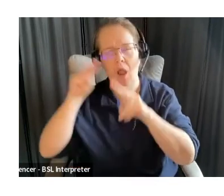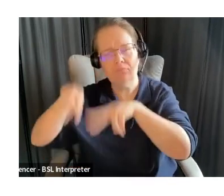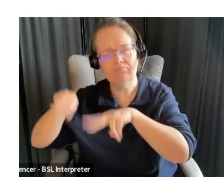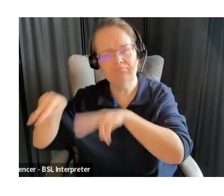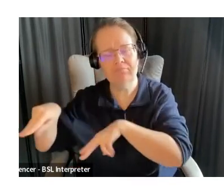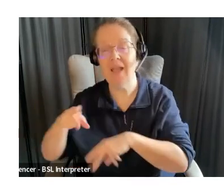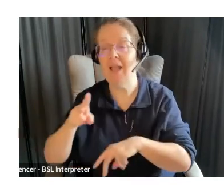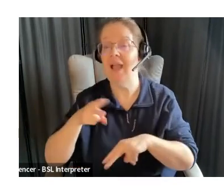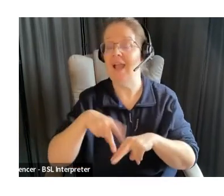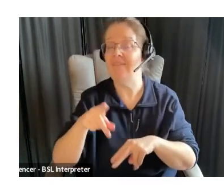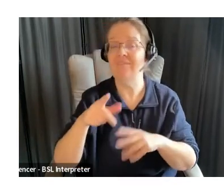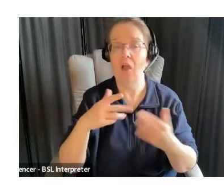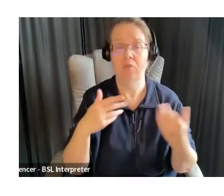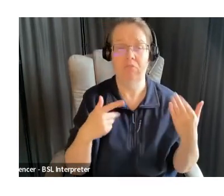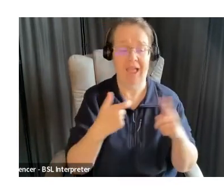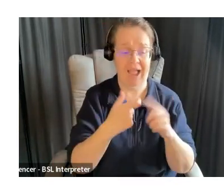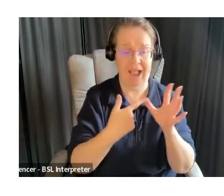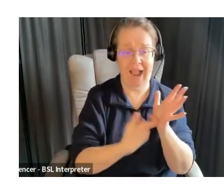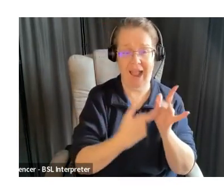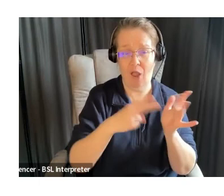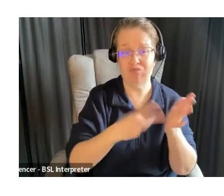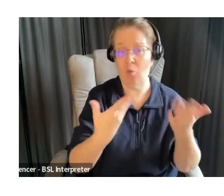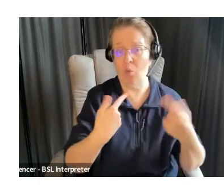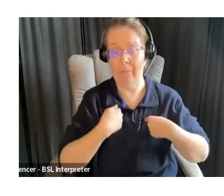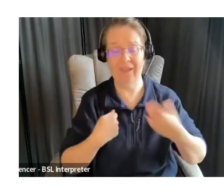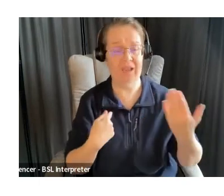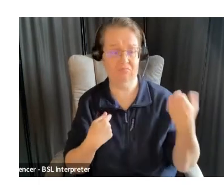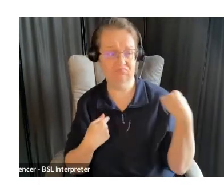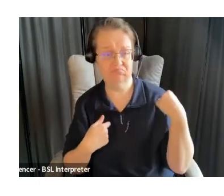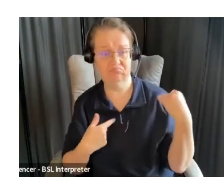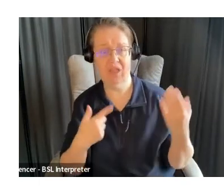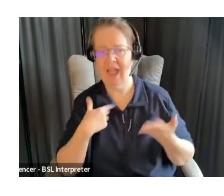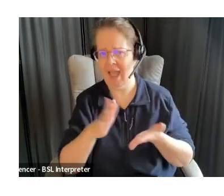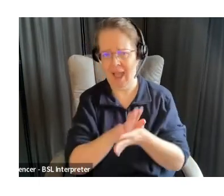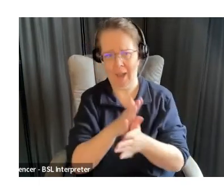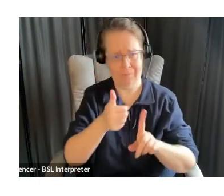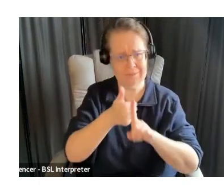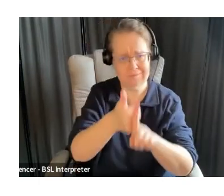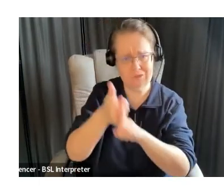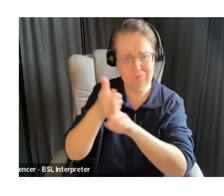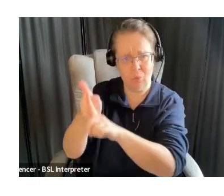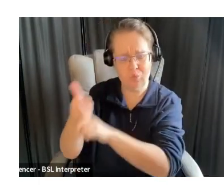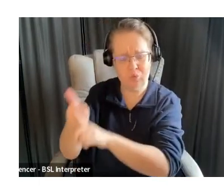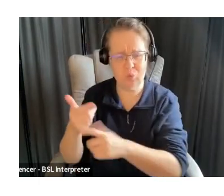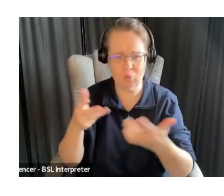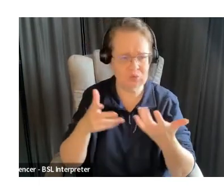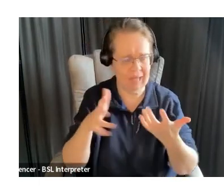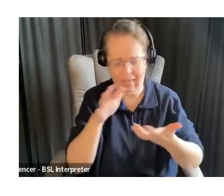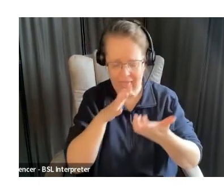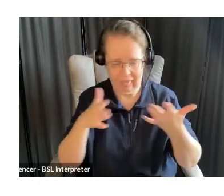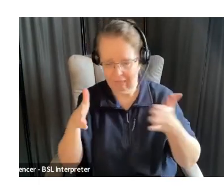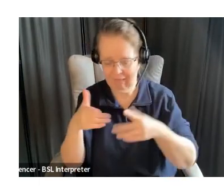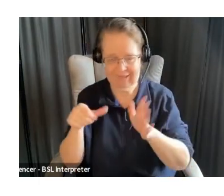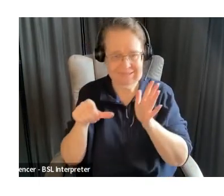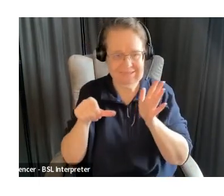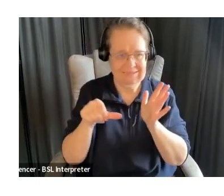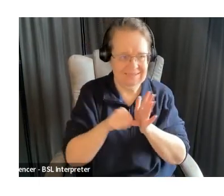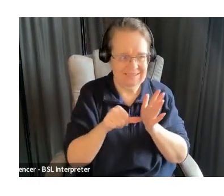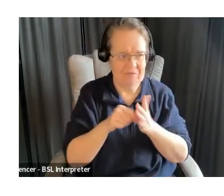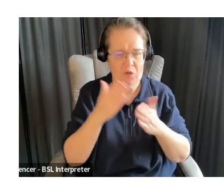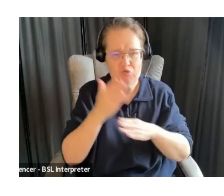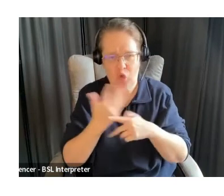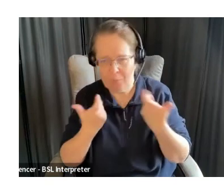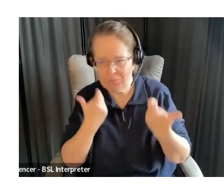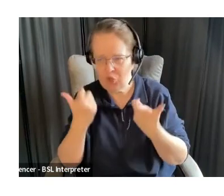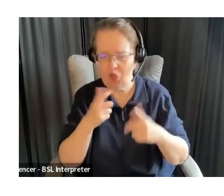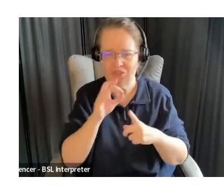out again to Caroline and I, and we are more than happy to help support you navigate your job